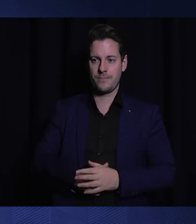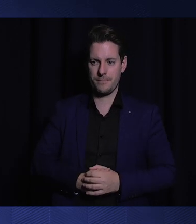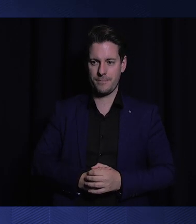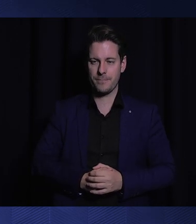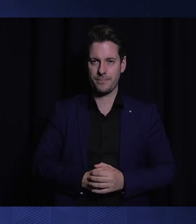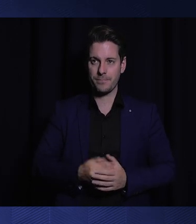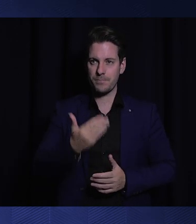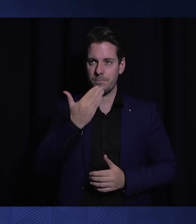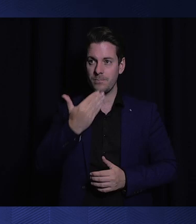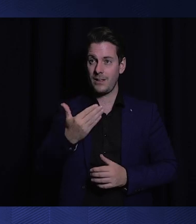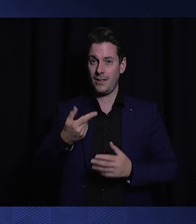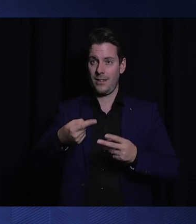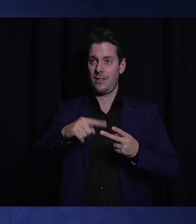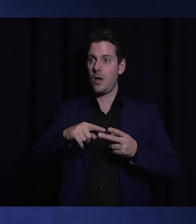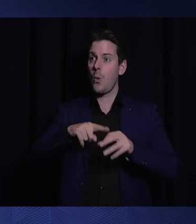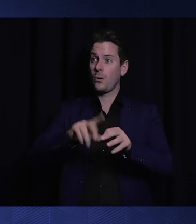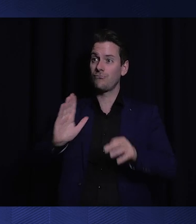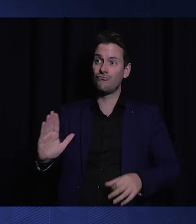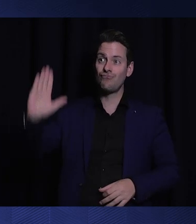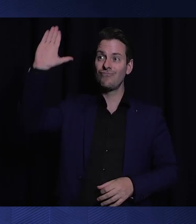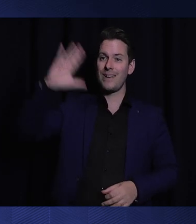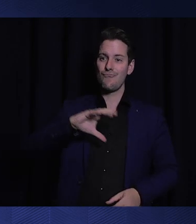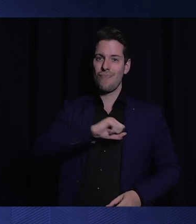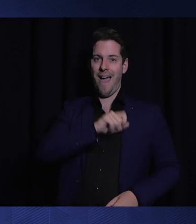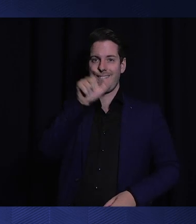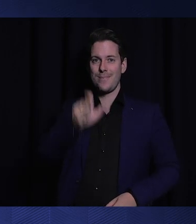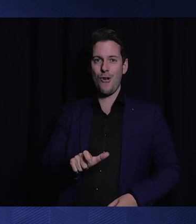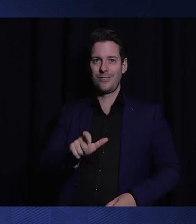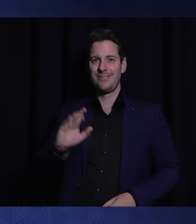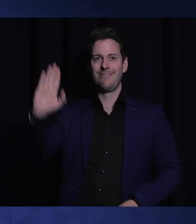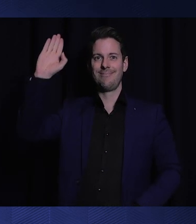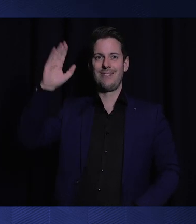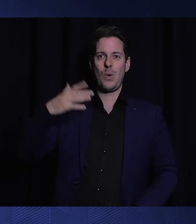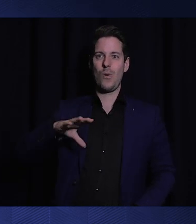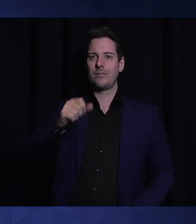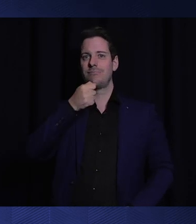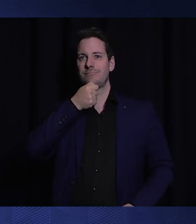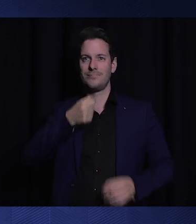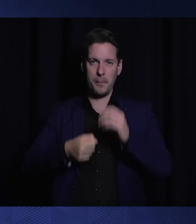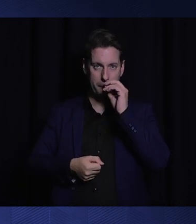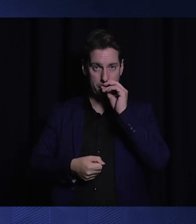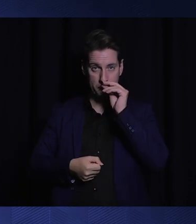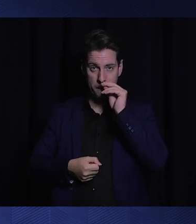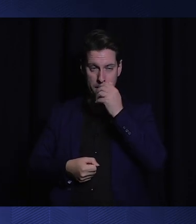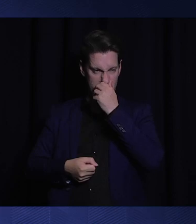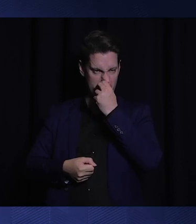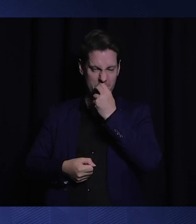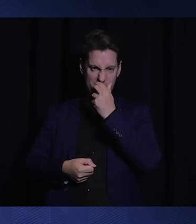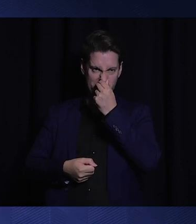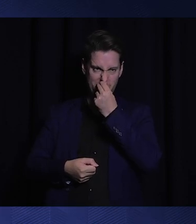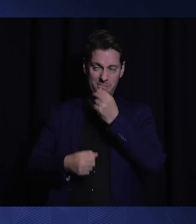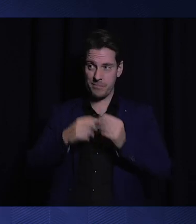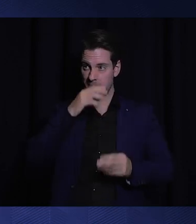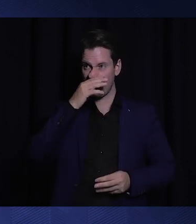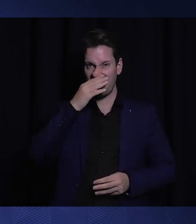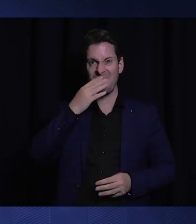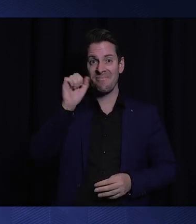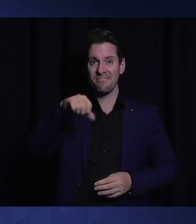sponge projects did not get enough attention. Lastly, some cities have